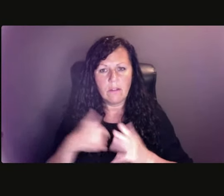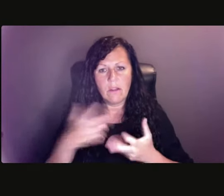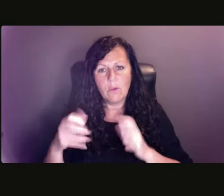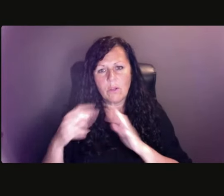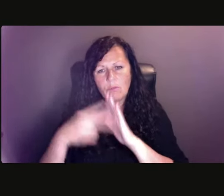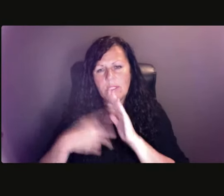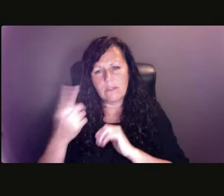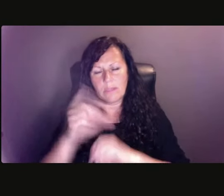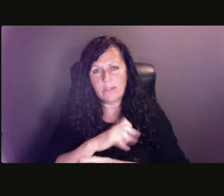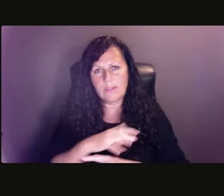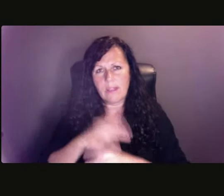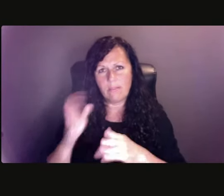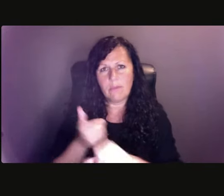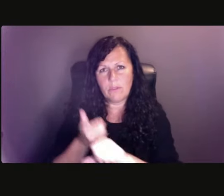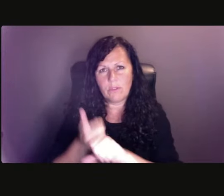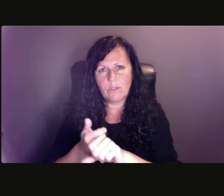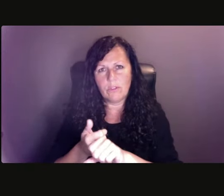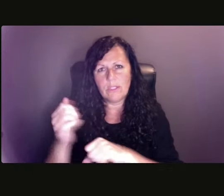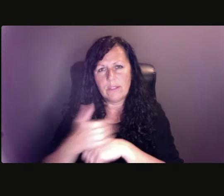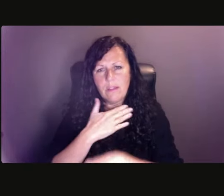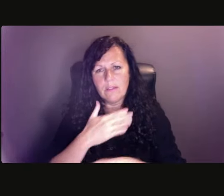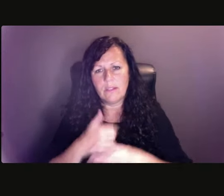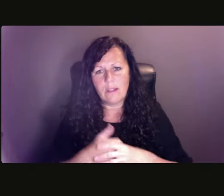member sent out,